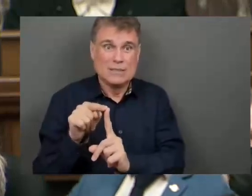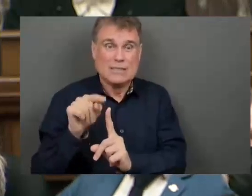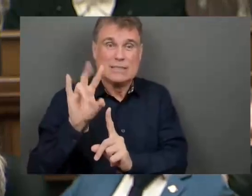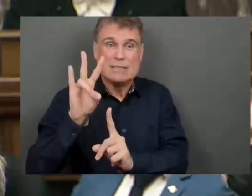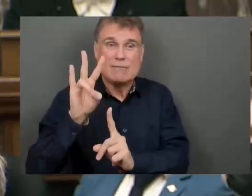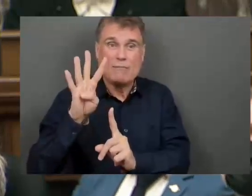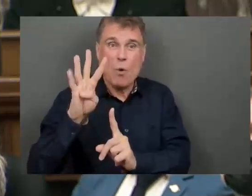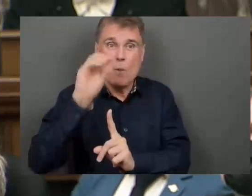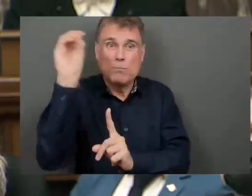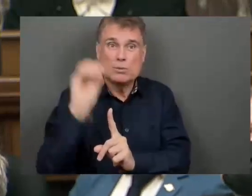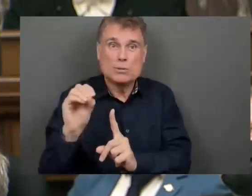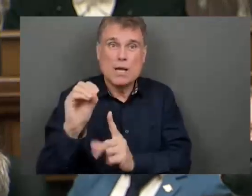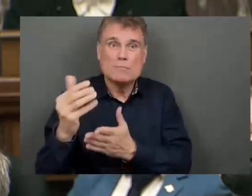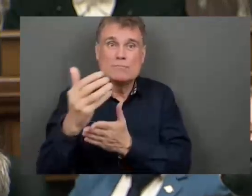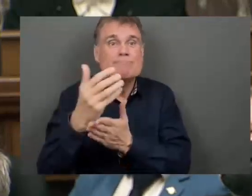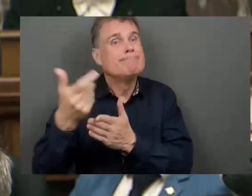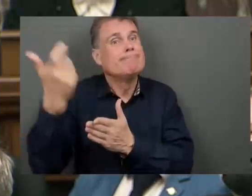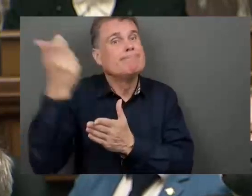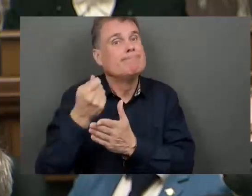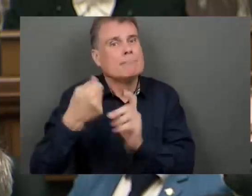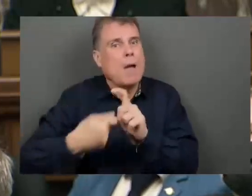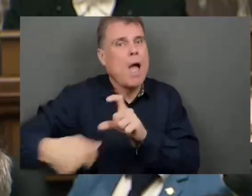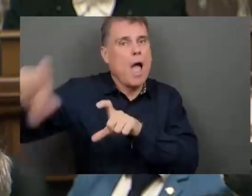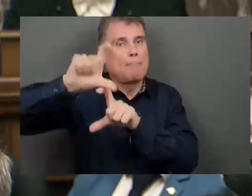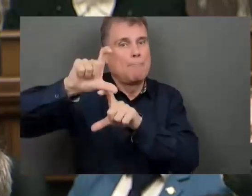when we formed government.